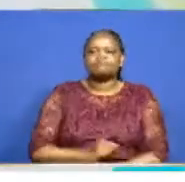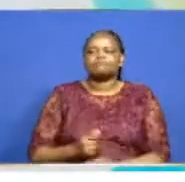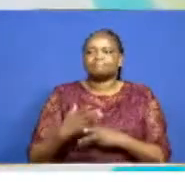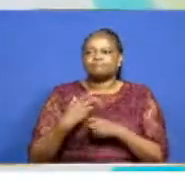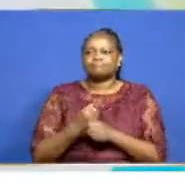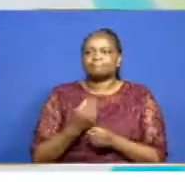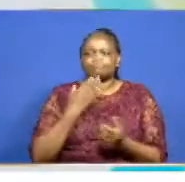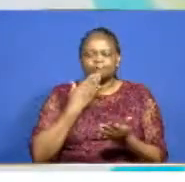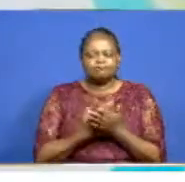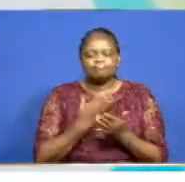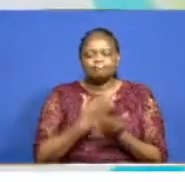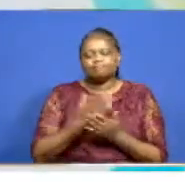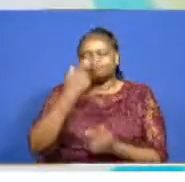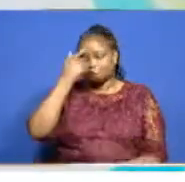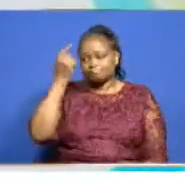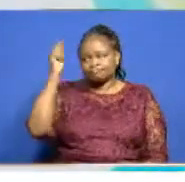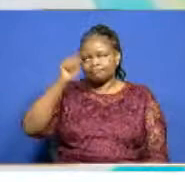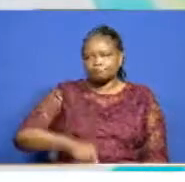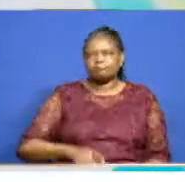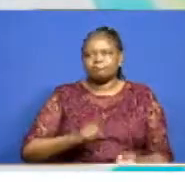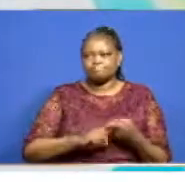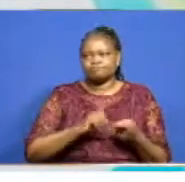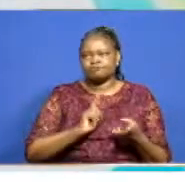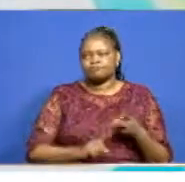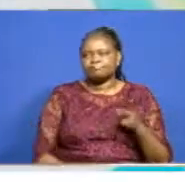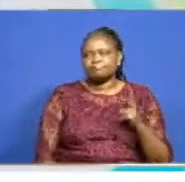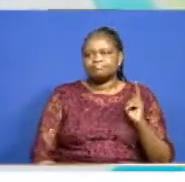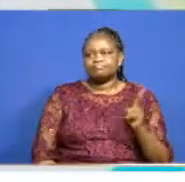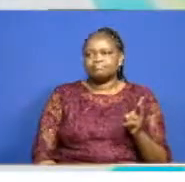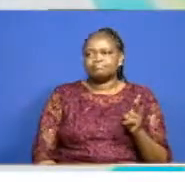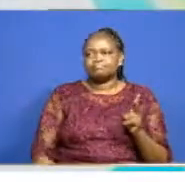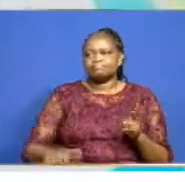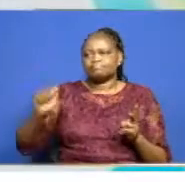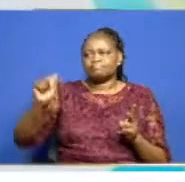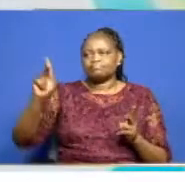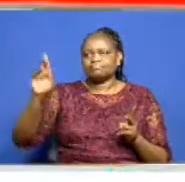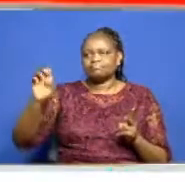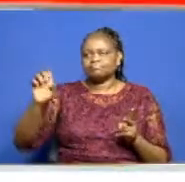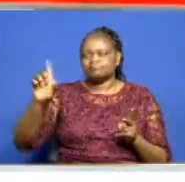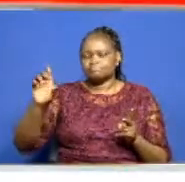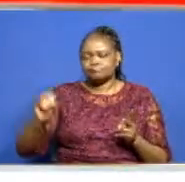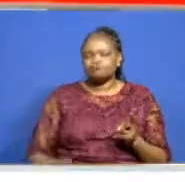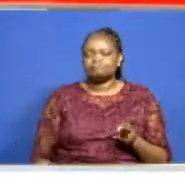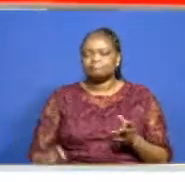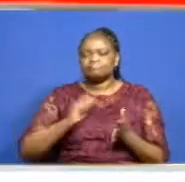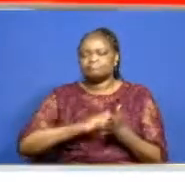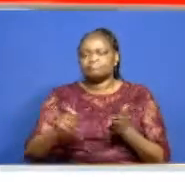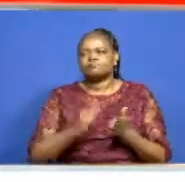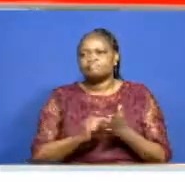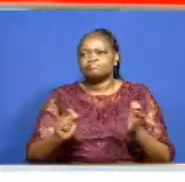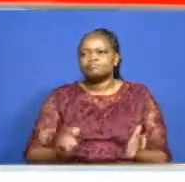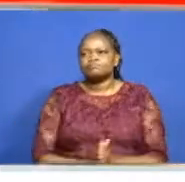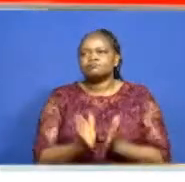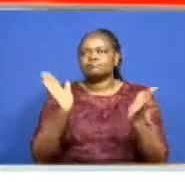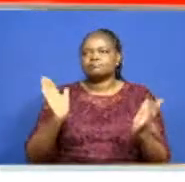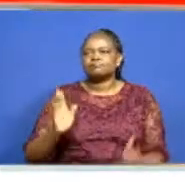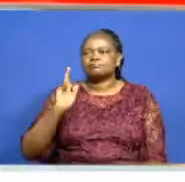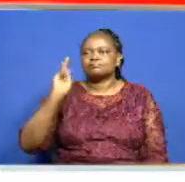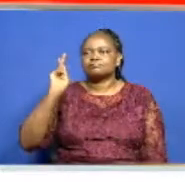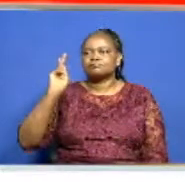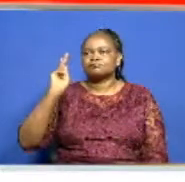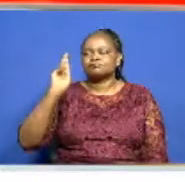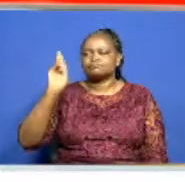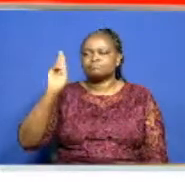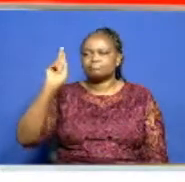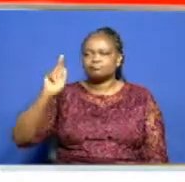for us this morning. You're welcome. And of course, Akelo Misori, he's the Secretary General, KUPPET. Thank you so much for creating time